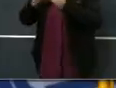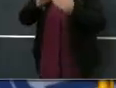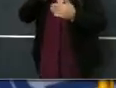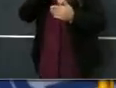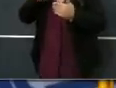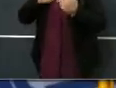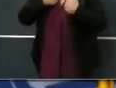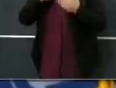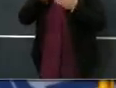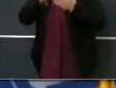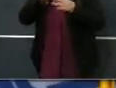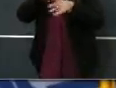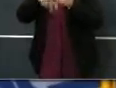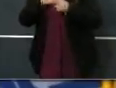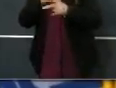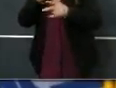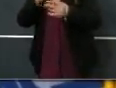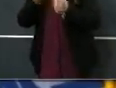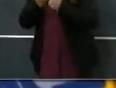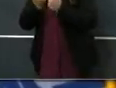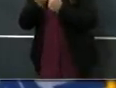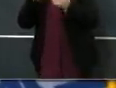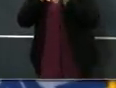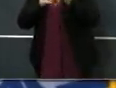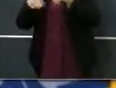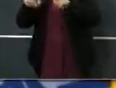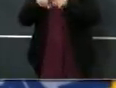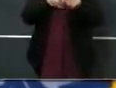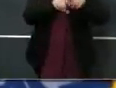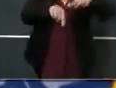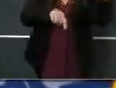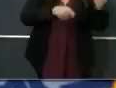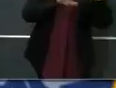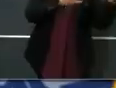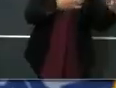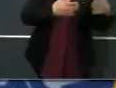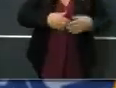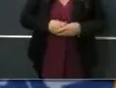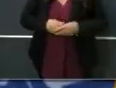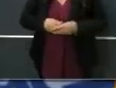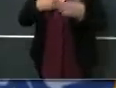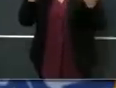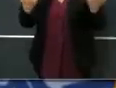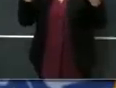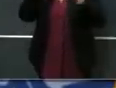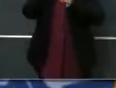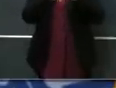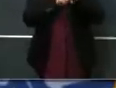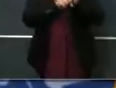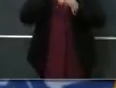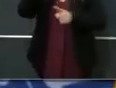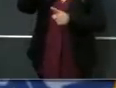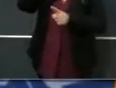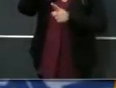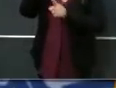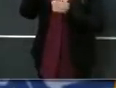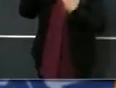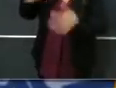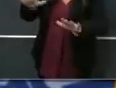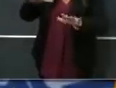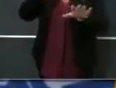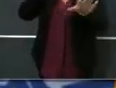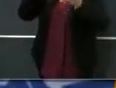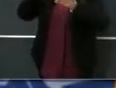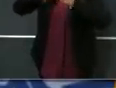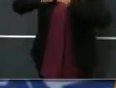that affect the economy and other social conditions. And this state and the governor has laid out since the beginning a number